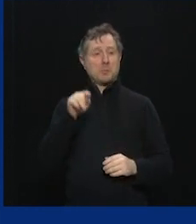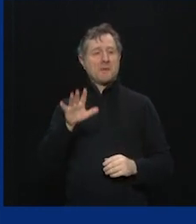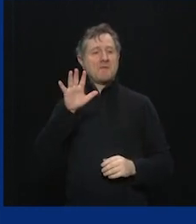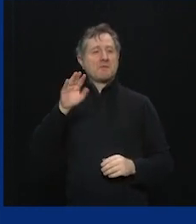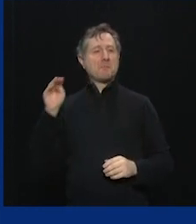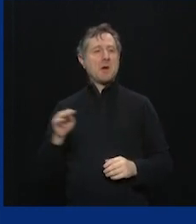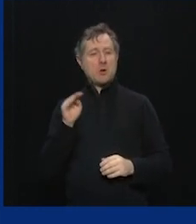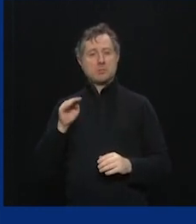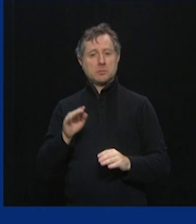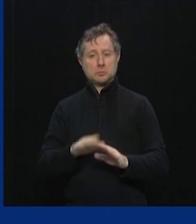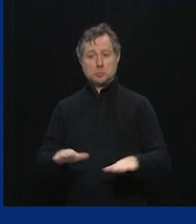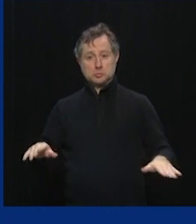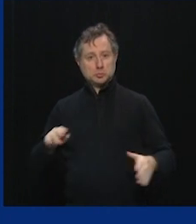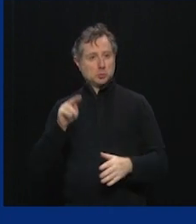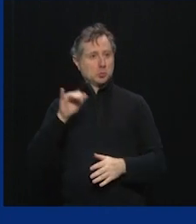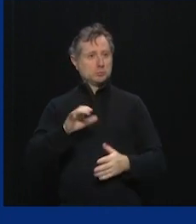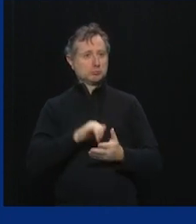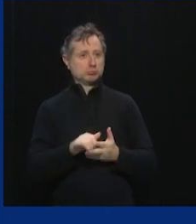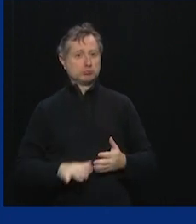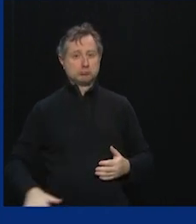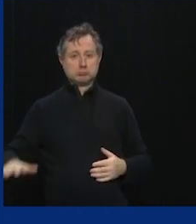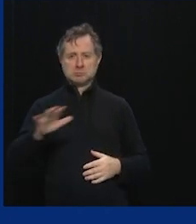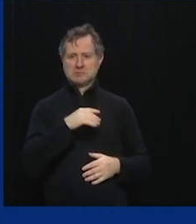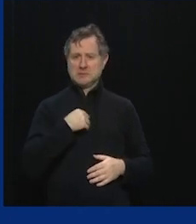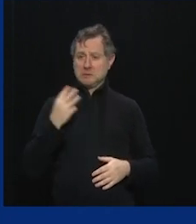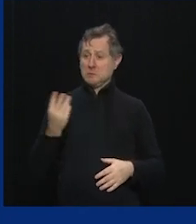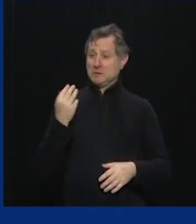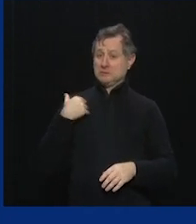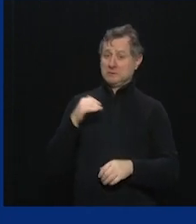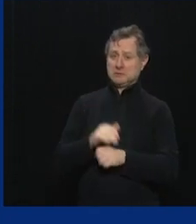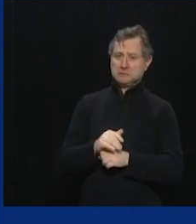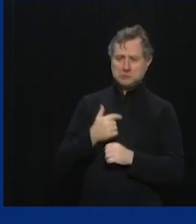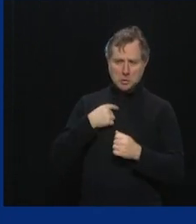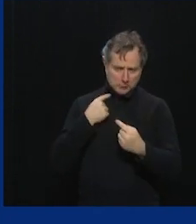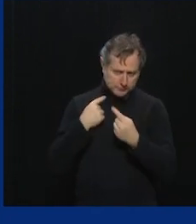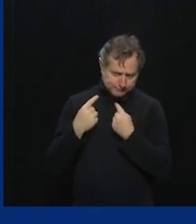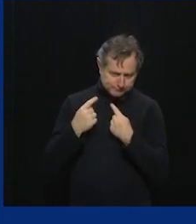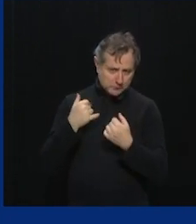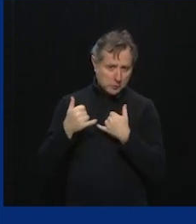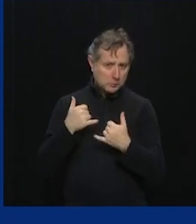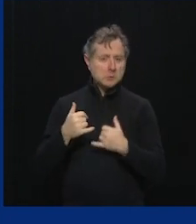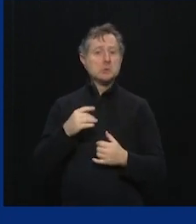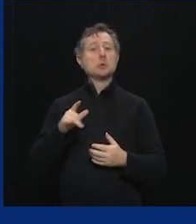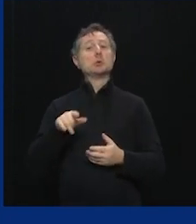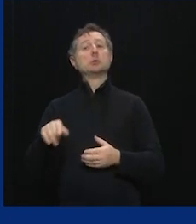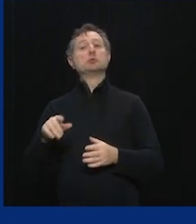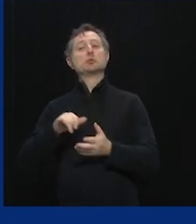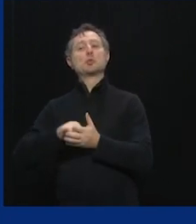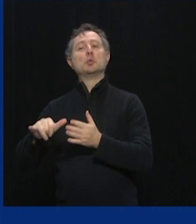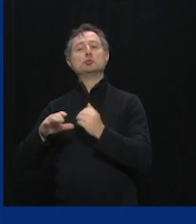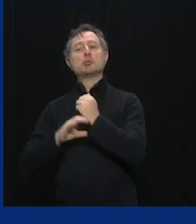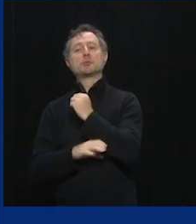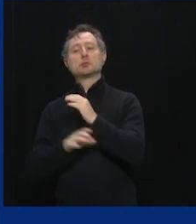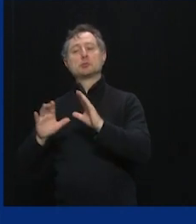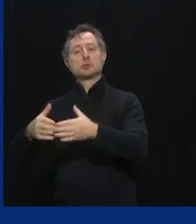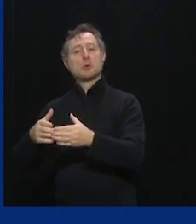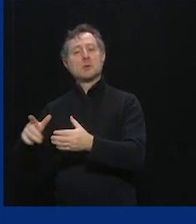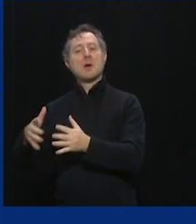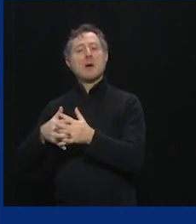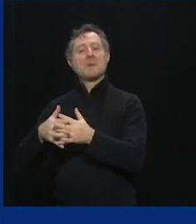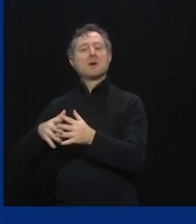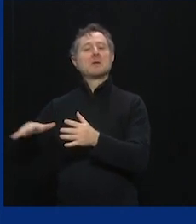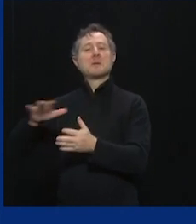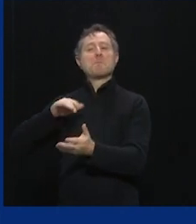have a call late Wednesday night, I believe. I'll be speaking to the New York State chapter of the American Academy of Pediatrics. I want to tell